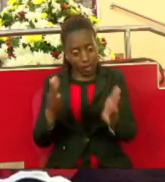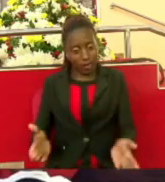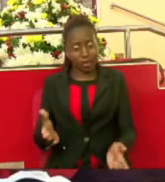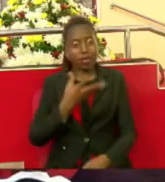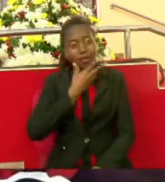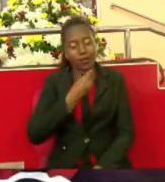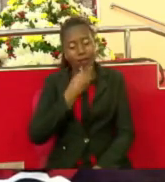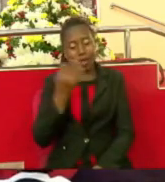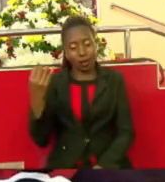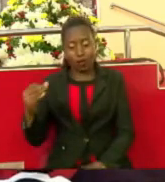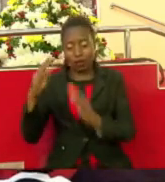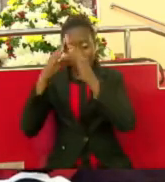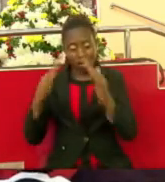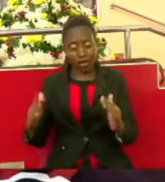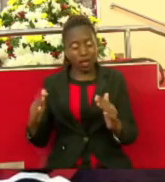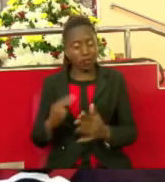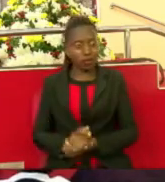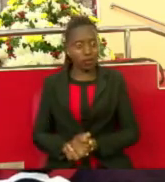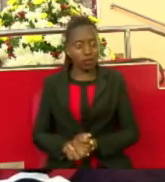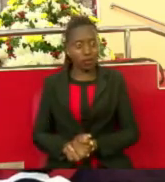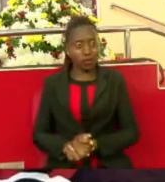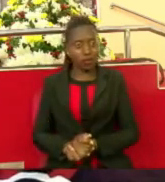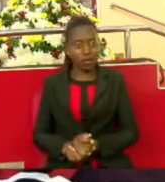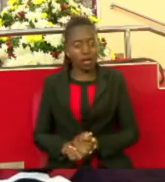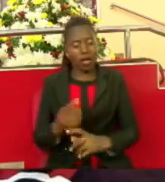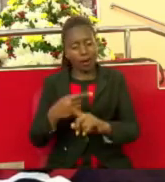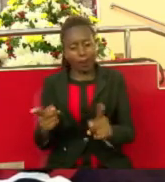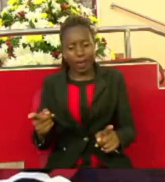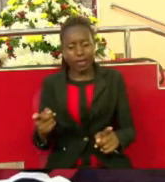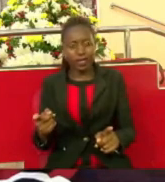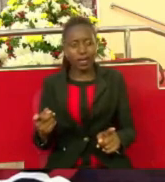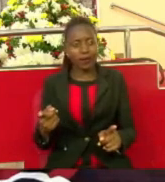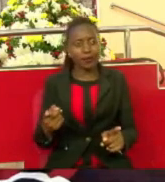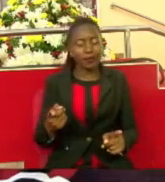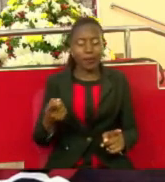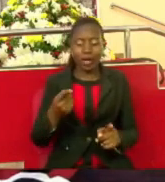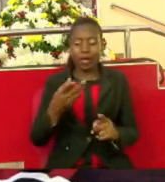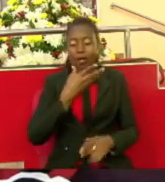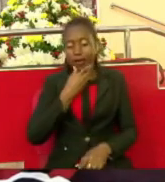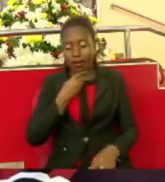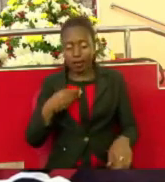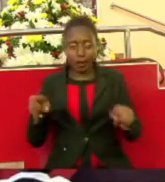But my brother believed wives should be in church so that they can take the children to church.